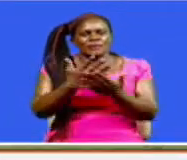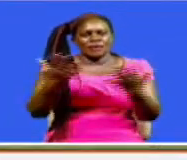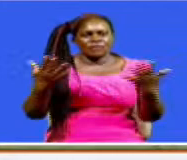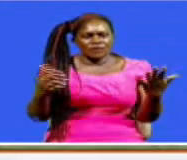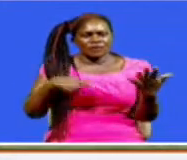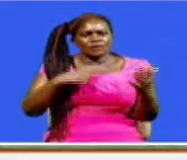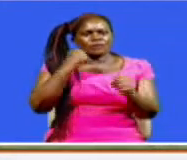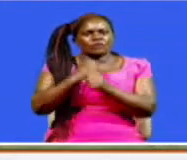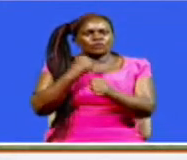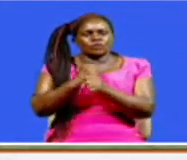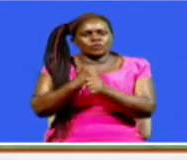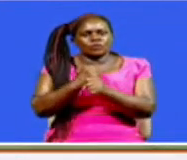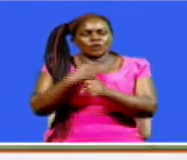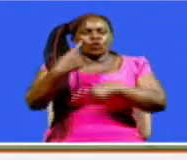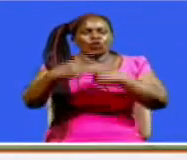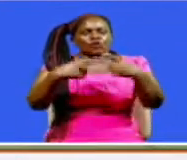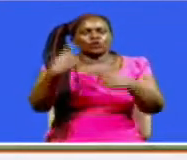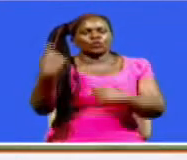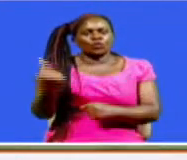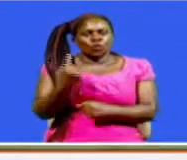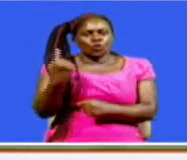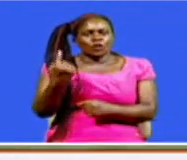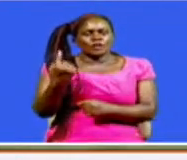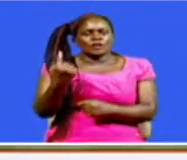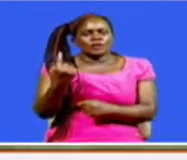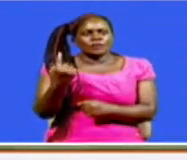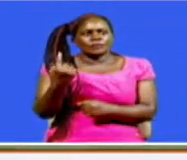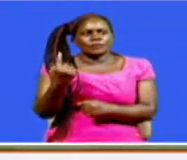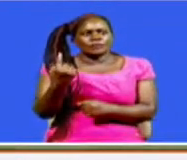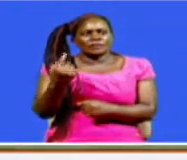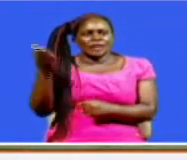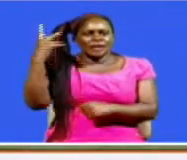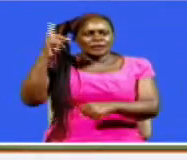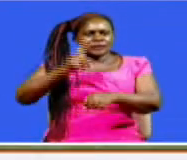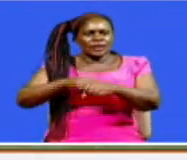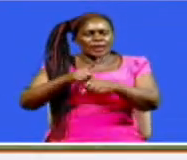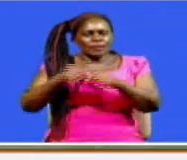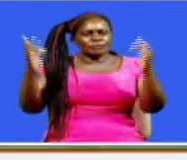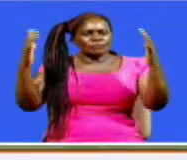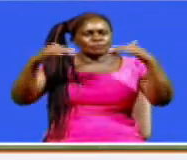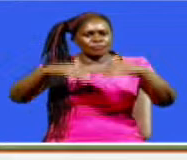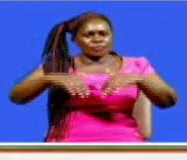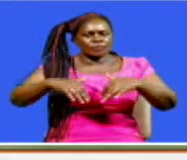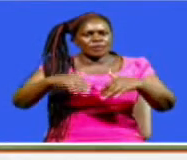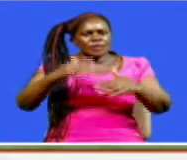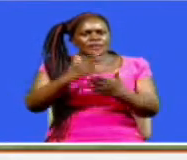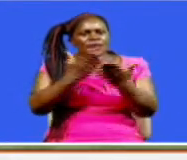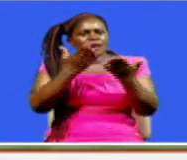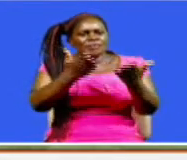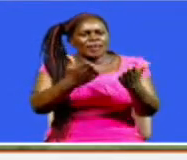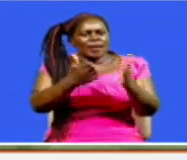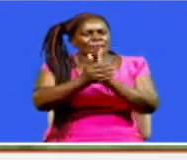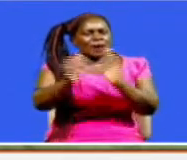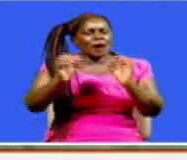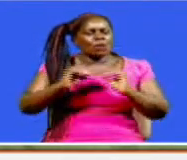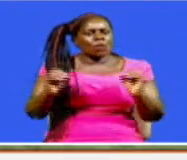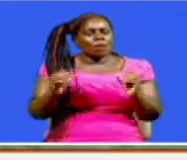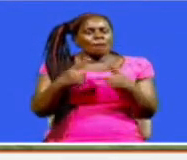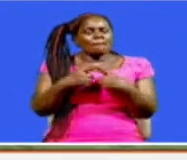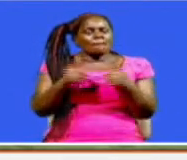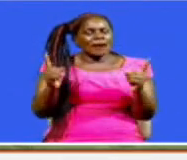I think it's just a continuation of where we left off the last time we assembled. So the guys are looking sharp,